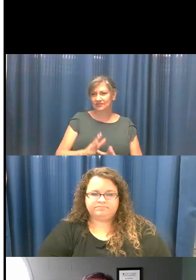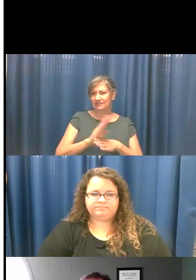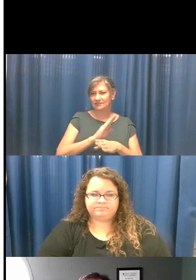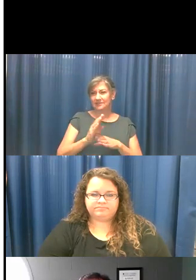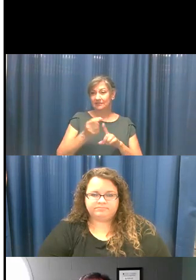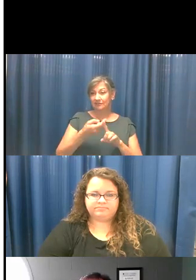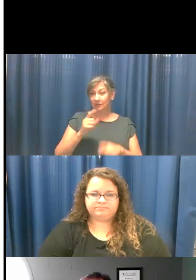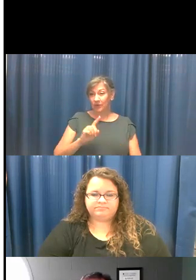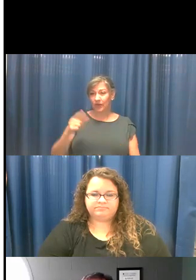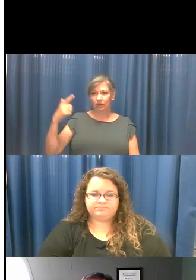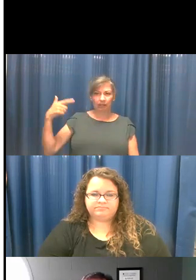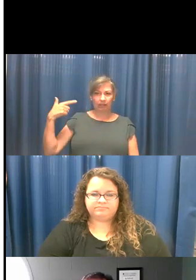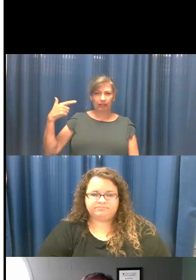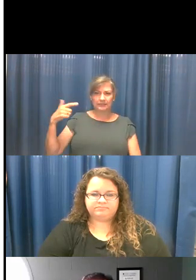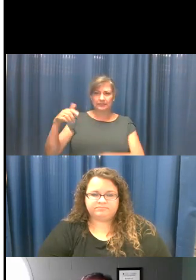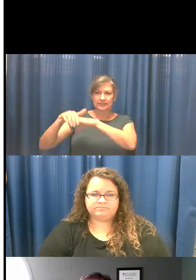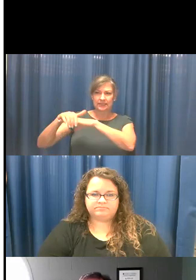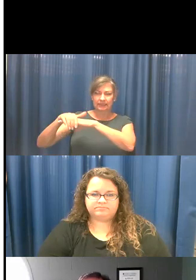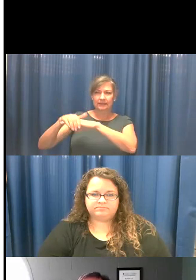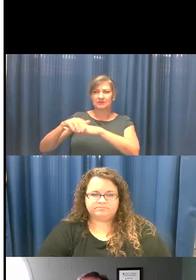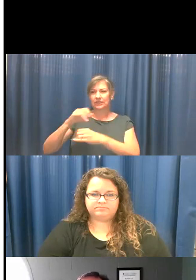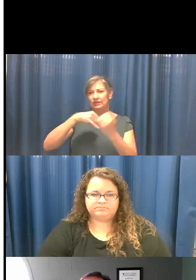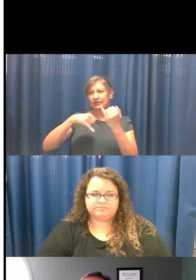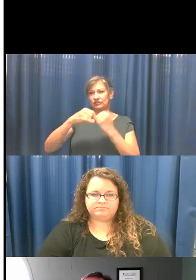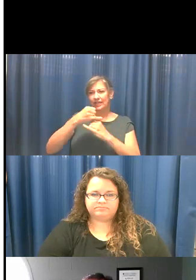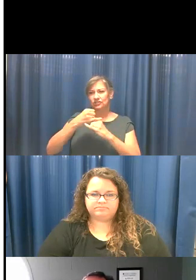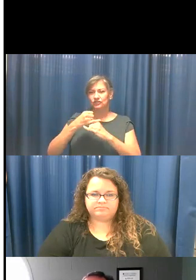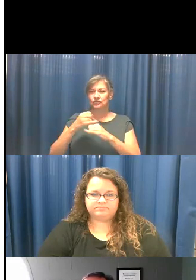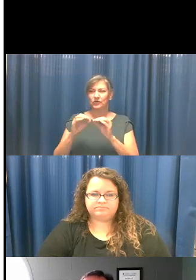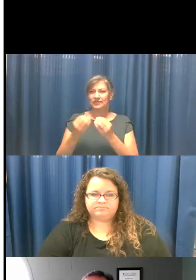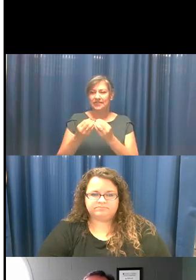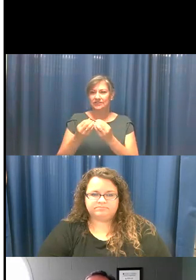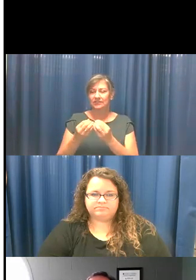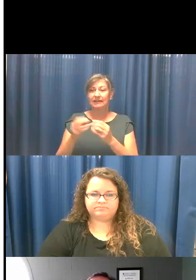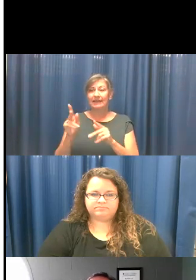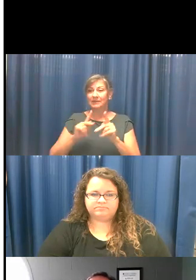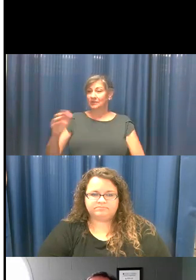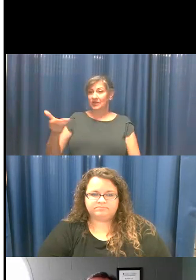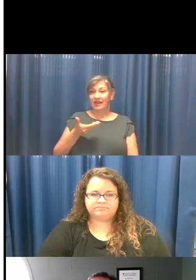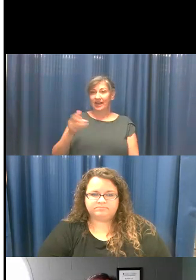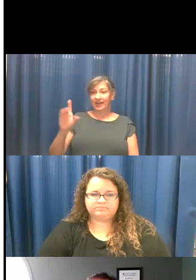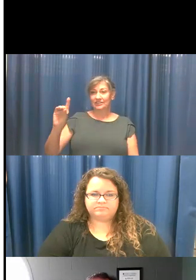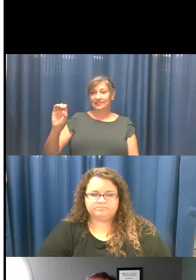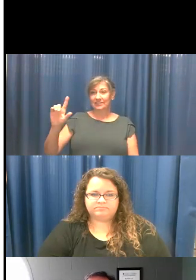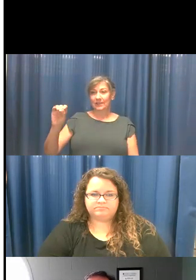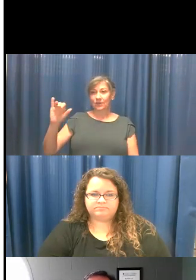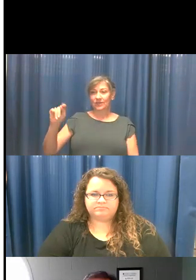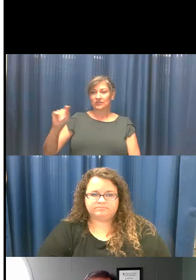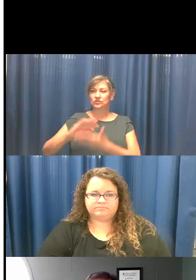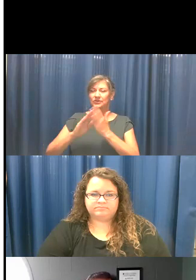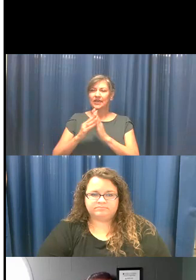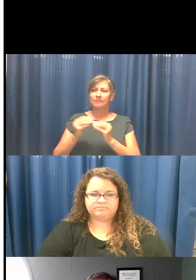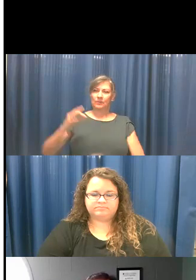out of London, England, but they're an international organization. And people hire Deloitte to become more profitable and